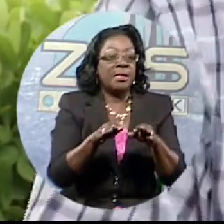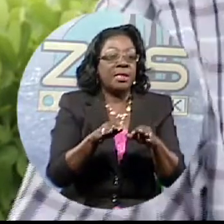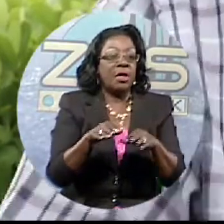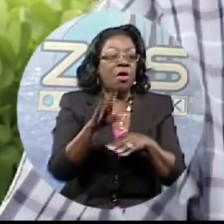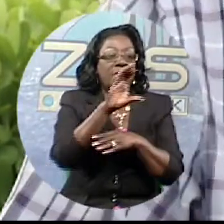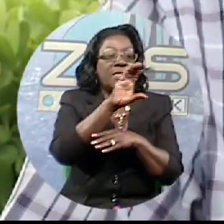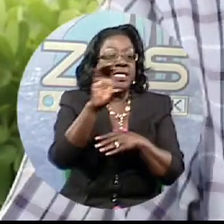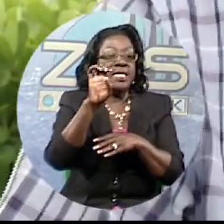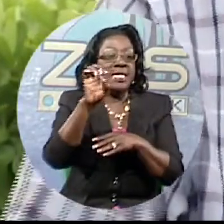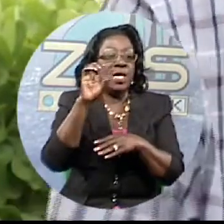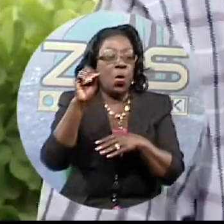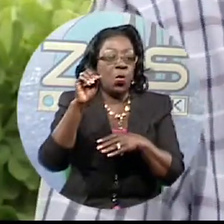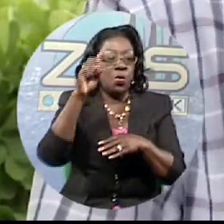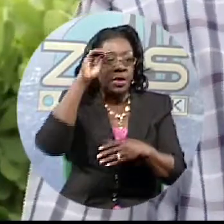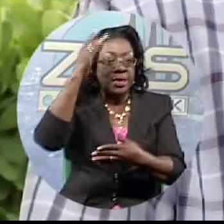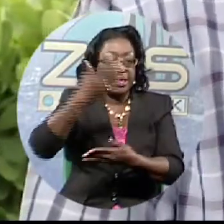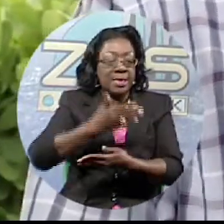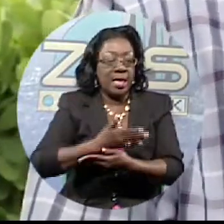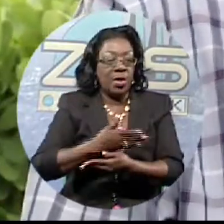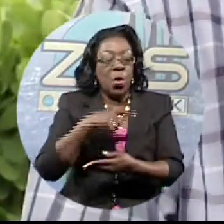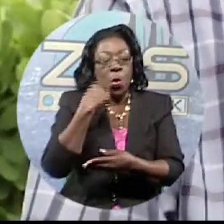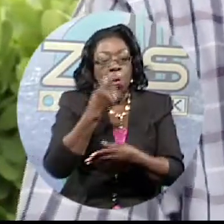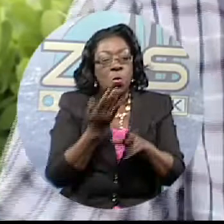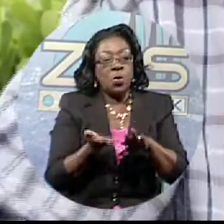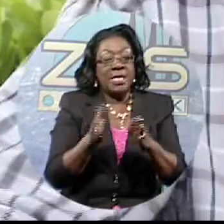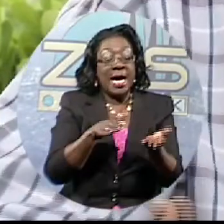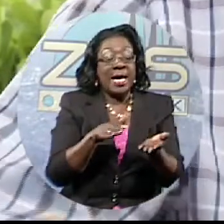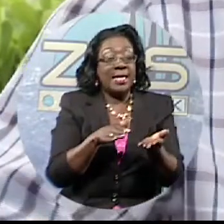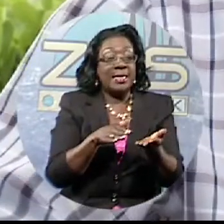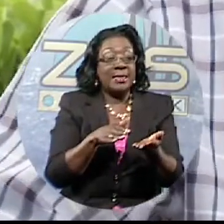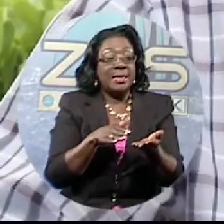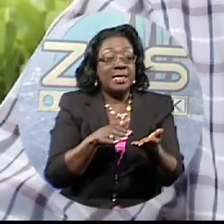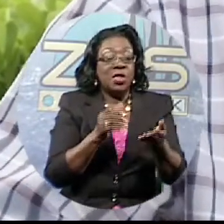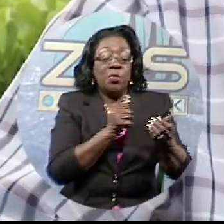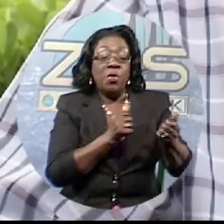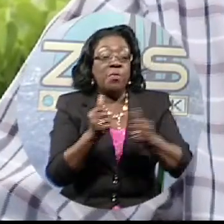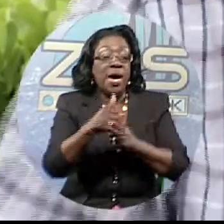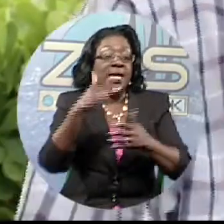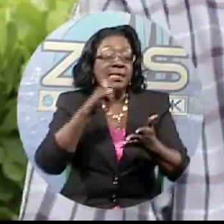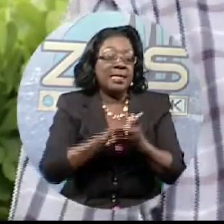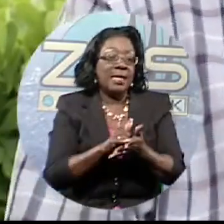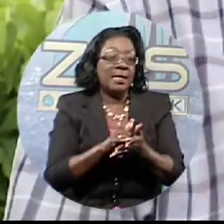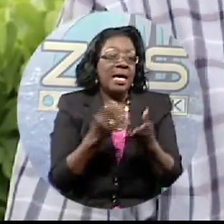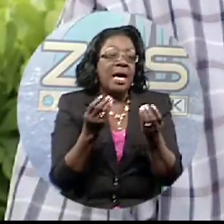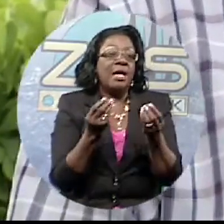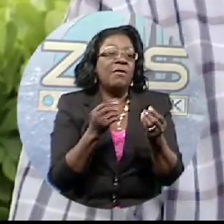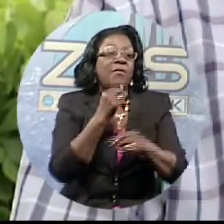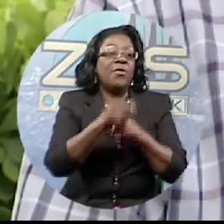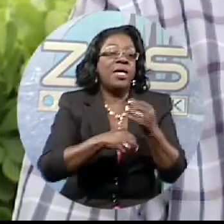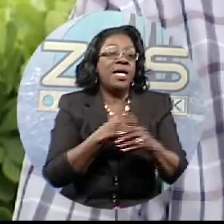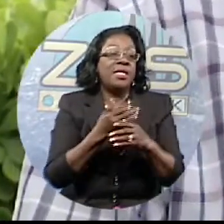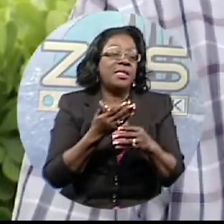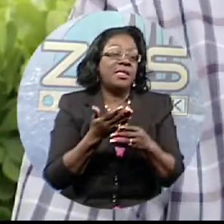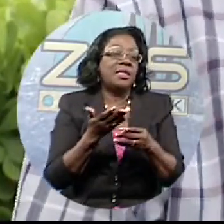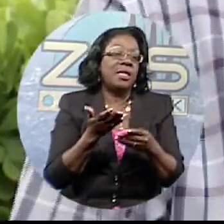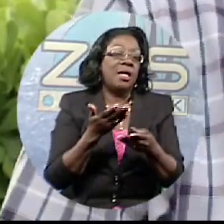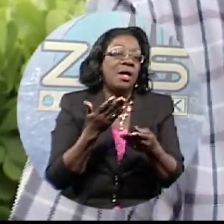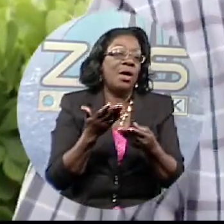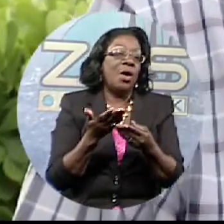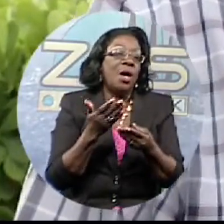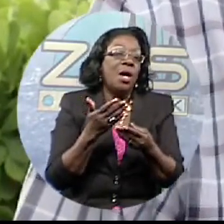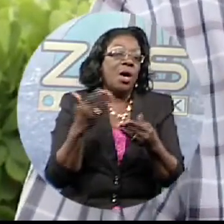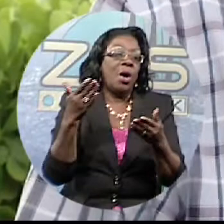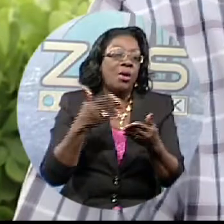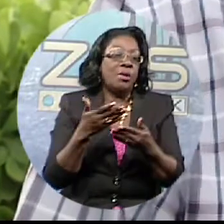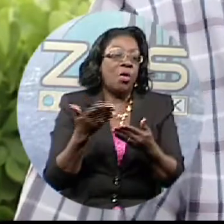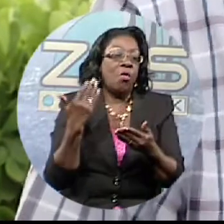and Sol Kersner's son, Butch Kersner. And then only a few years later to the stock market crash in the United States, the Lehman